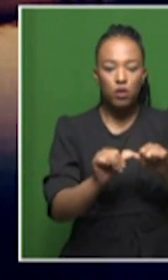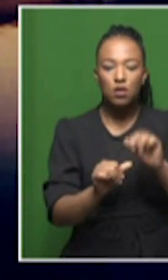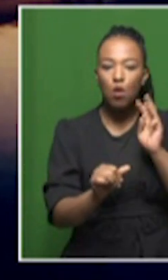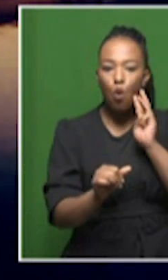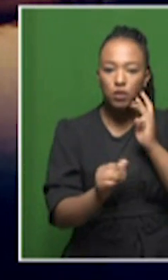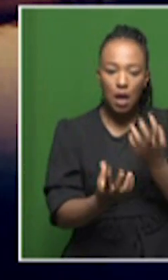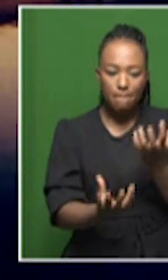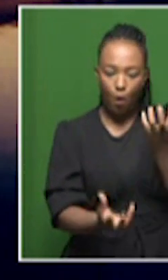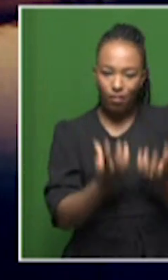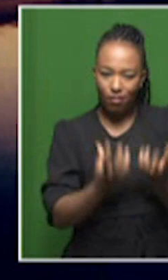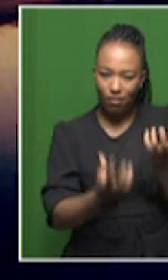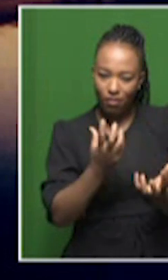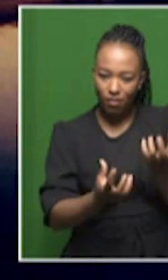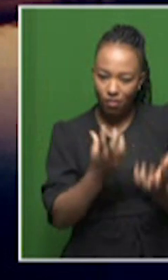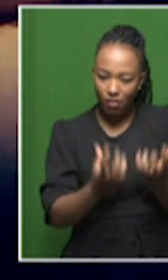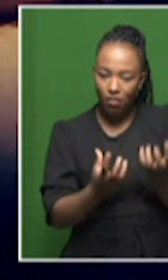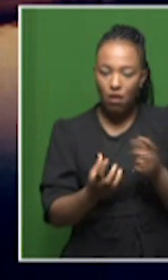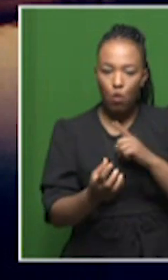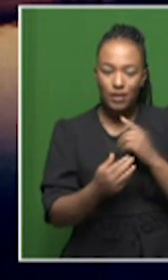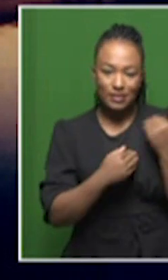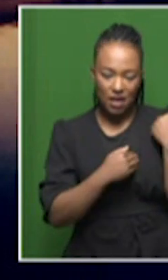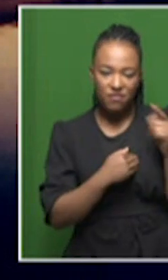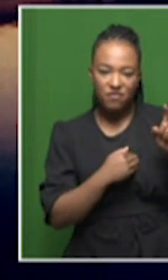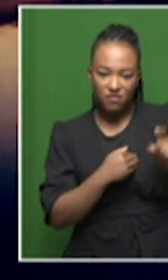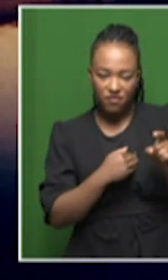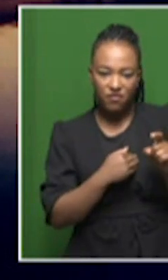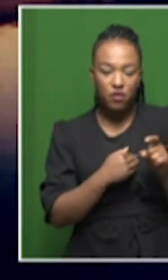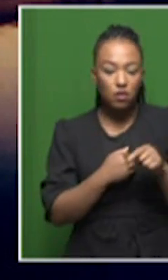the water, continue following all safety protocols. The